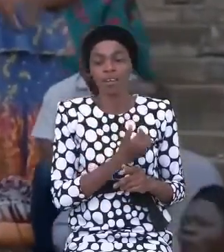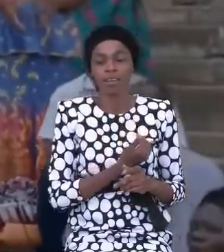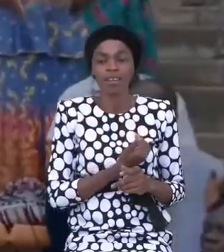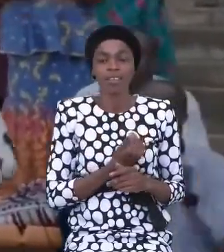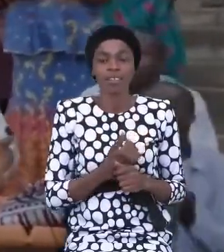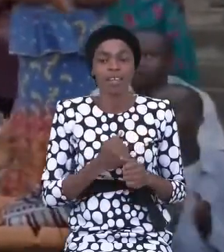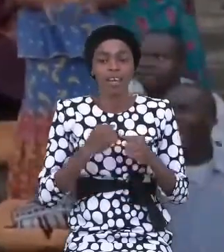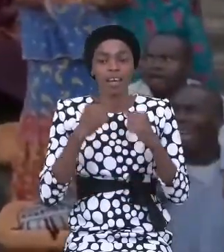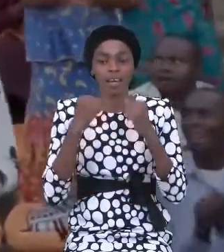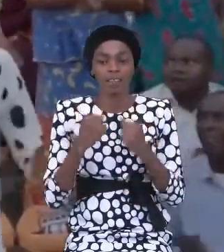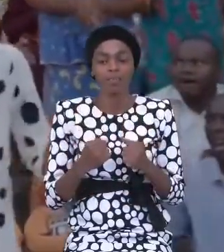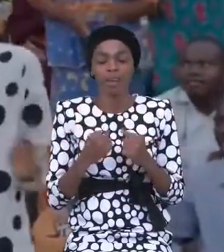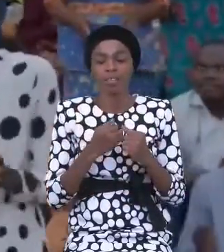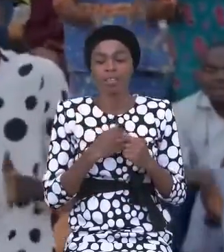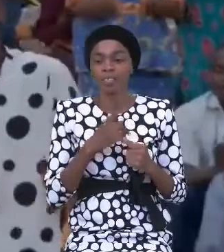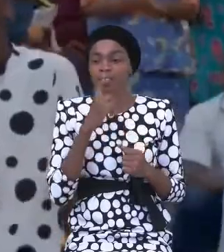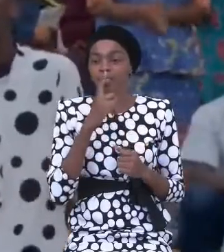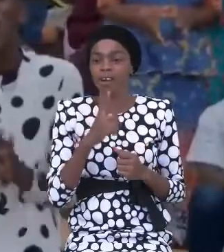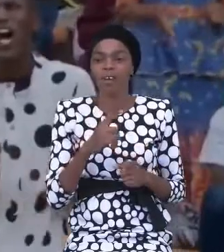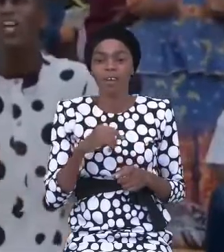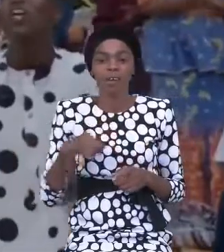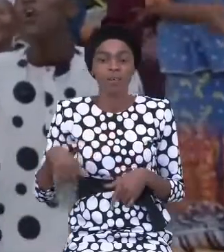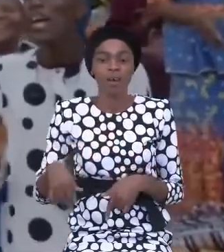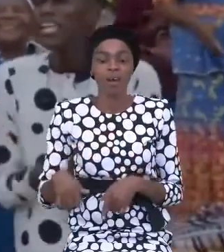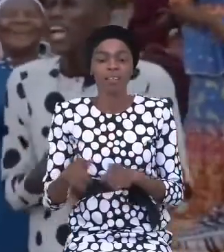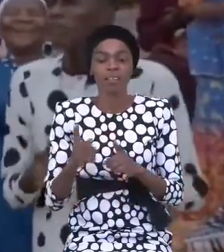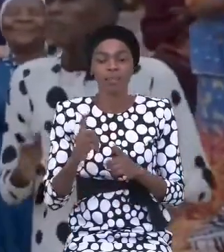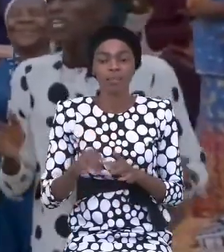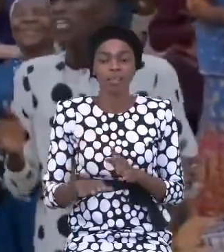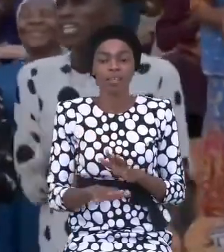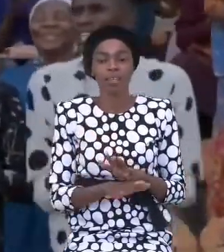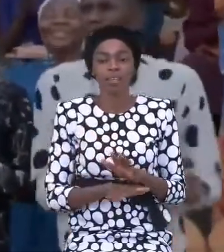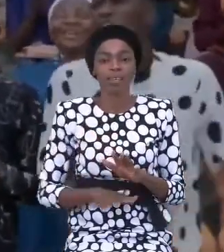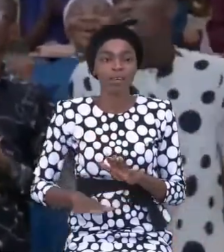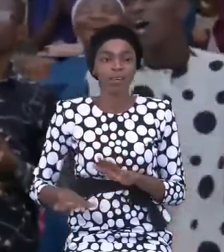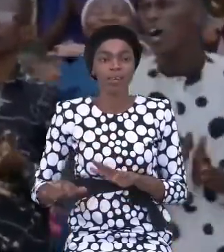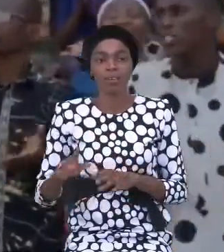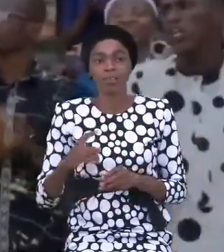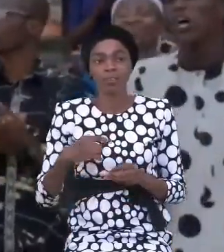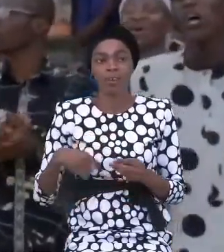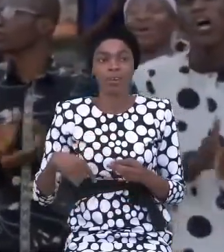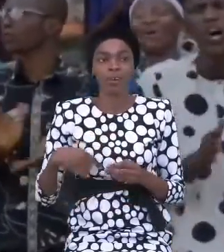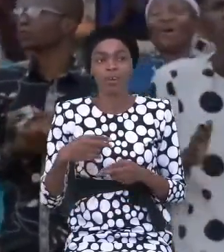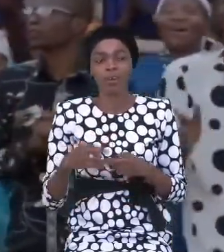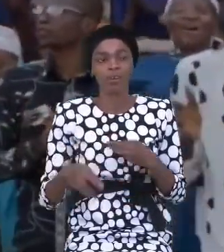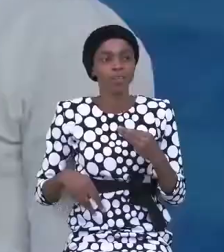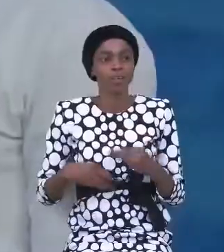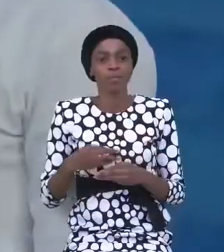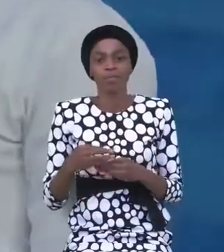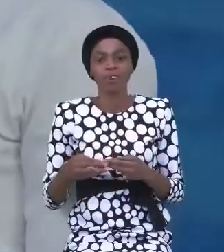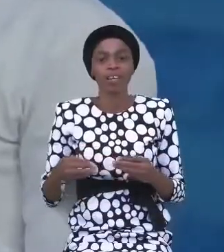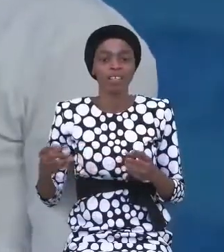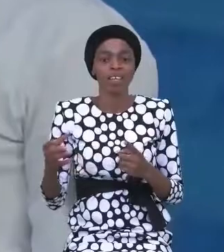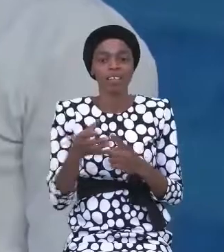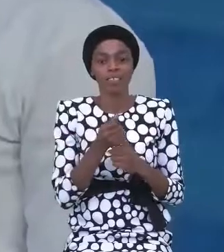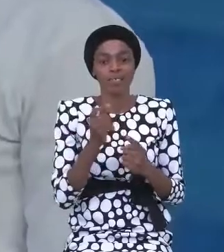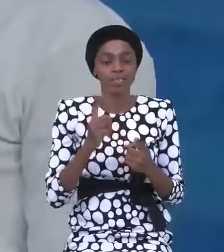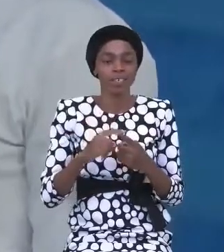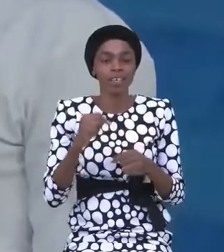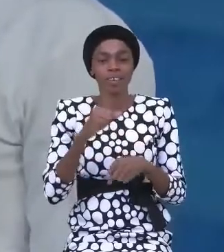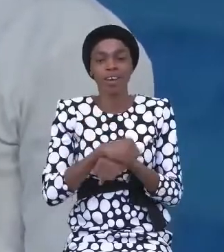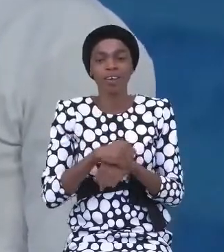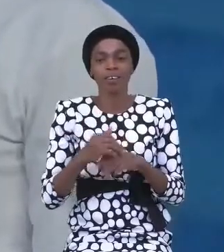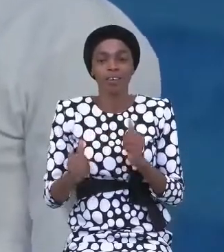soul steadfast and sure, while the billows roll. Oh, fast into